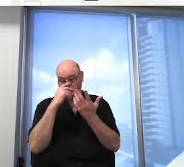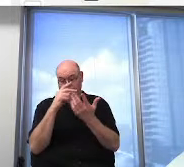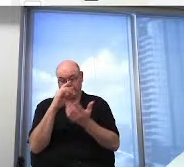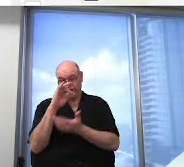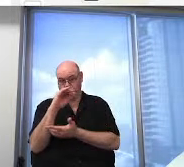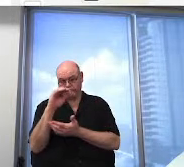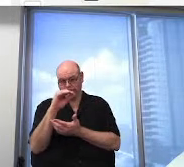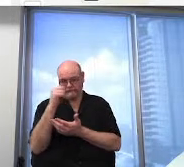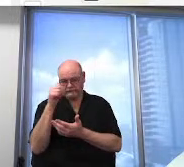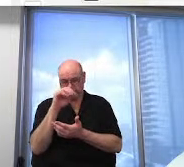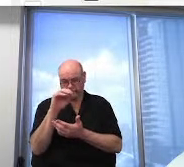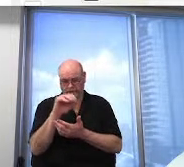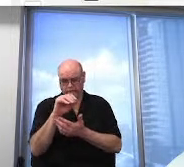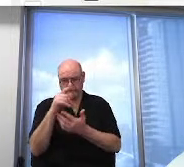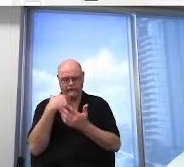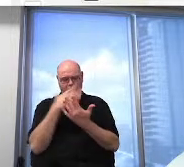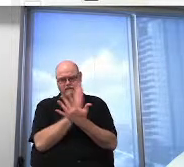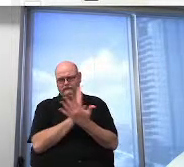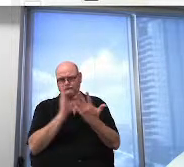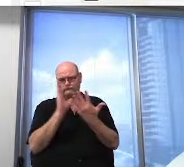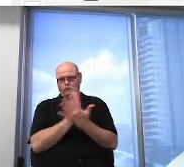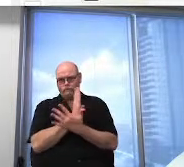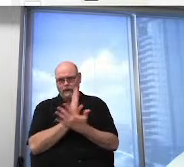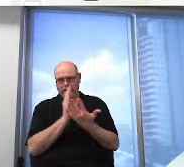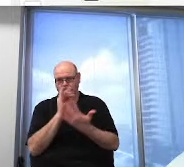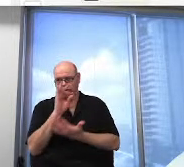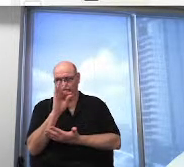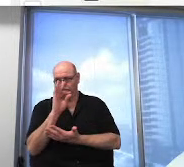see 8%, 10%. There's a range